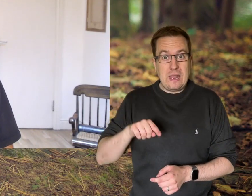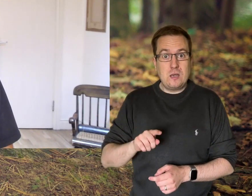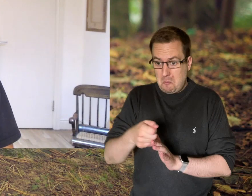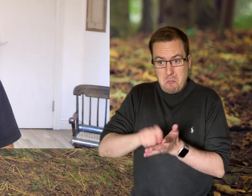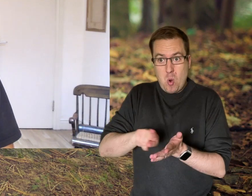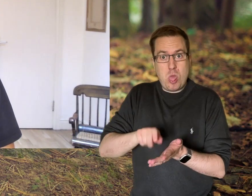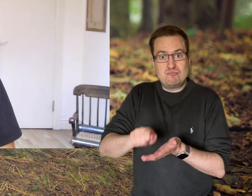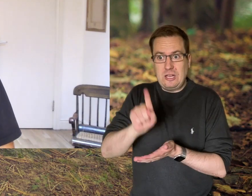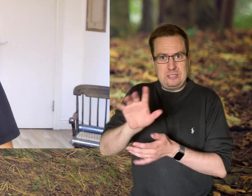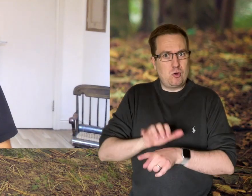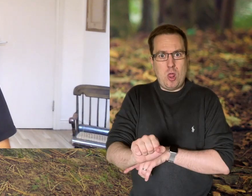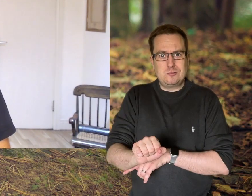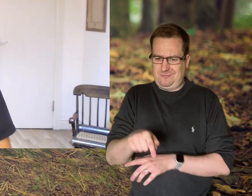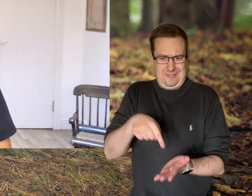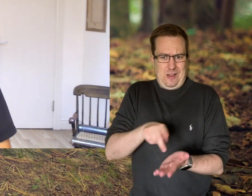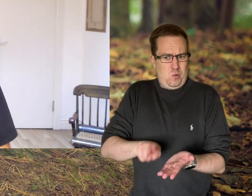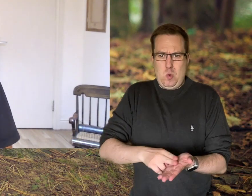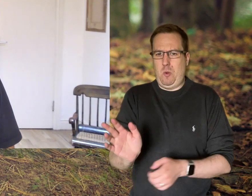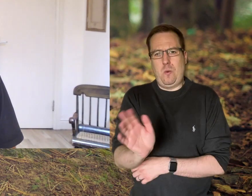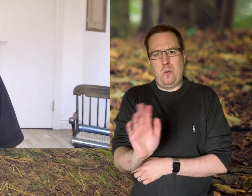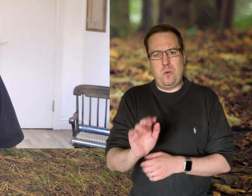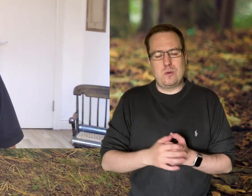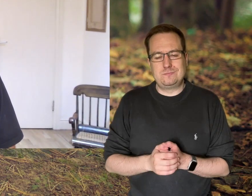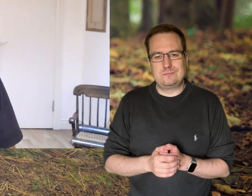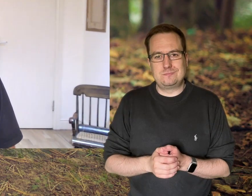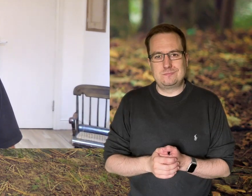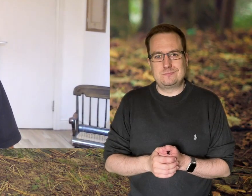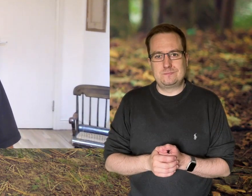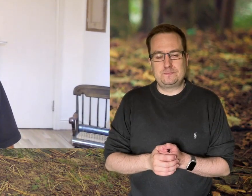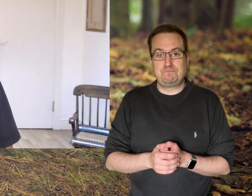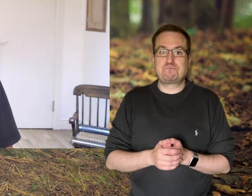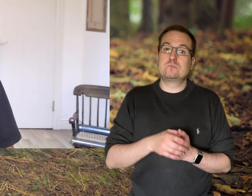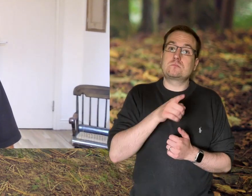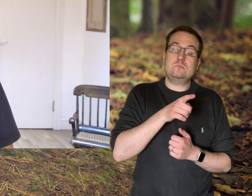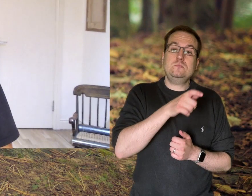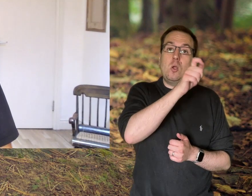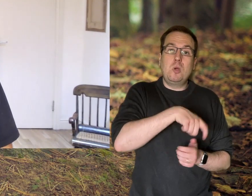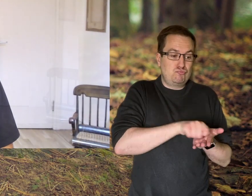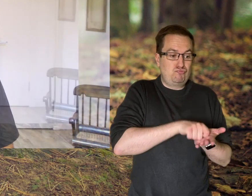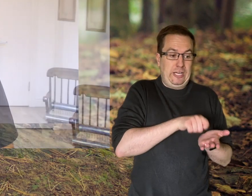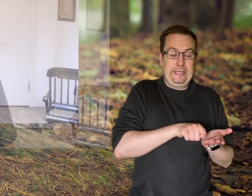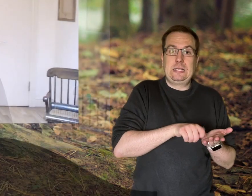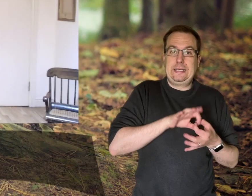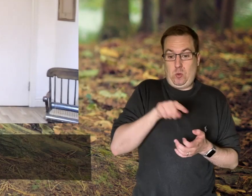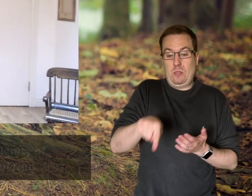day. To quote Timothy Gombis, who's a New Testament professor,